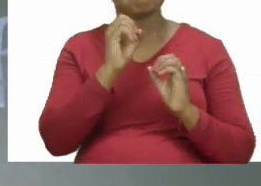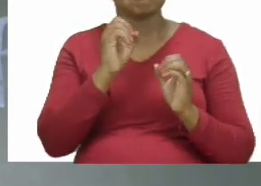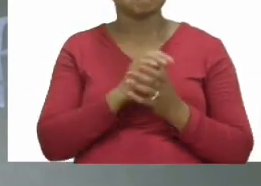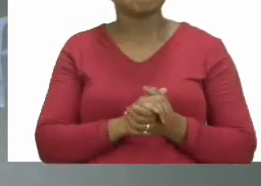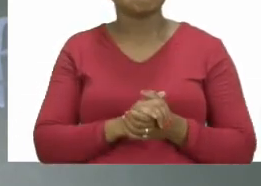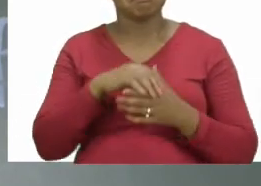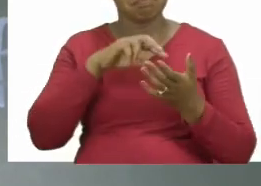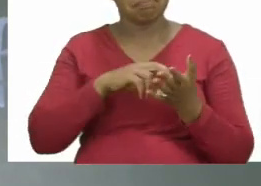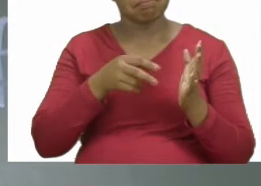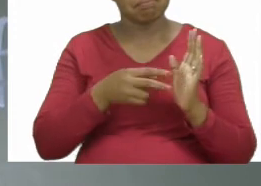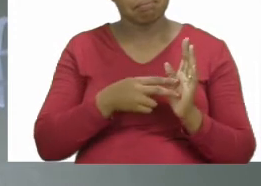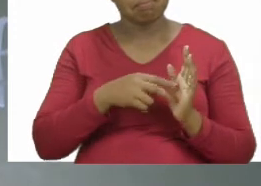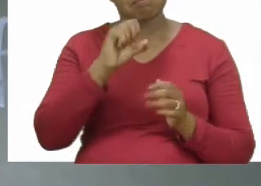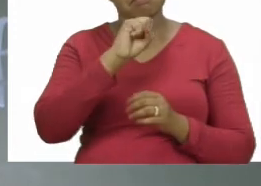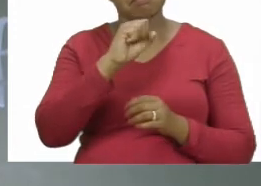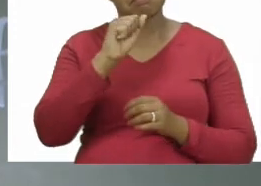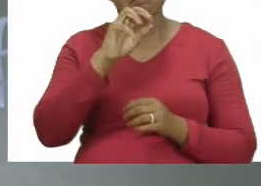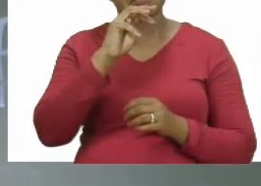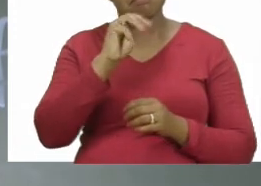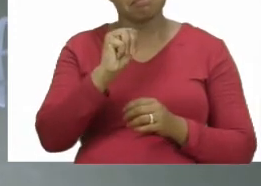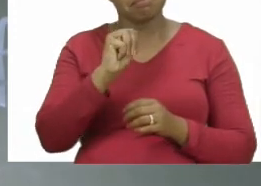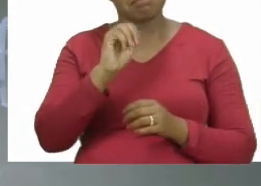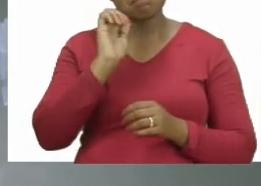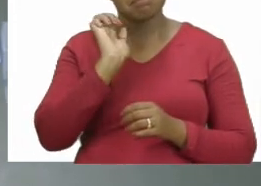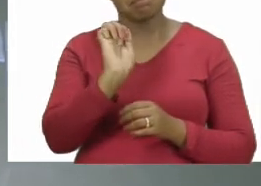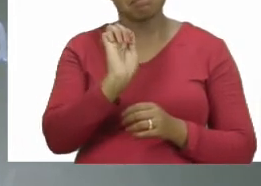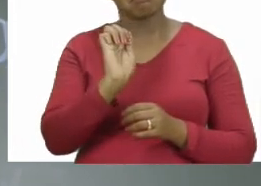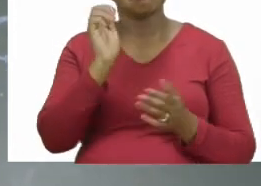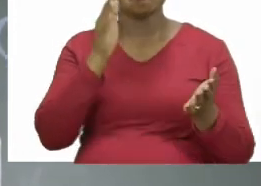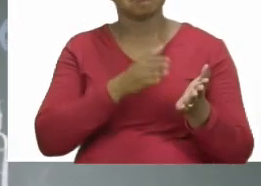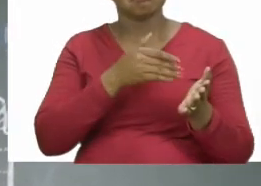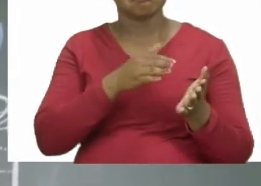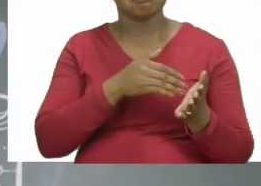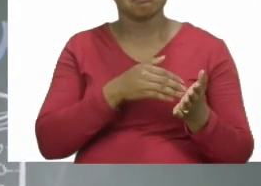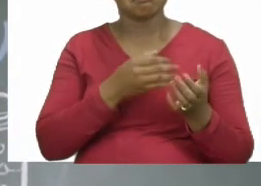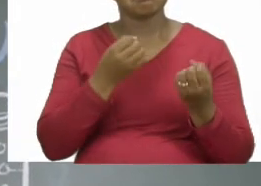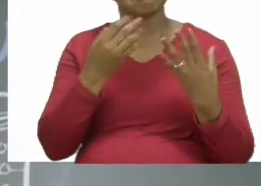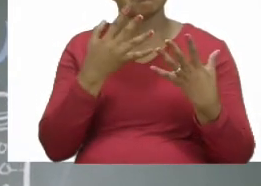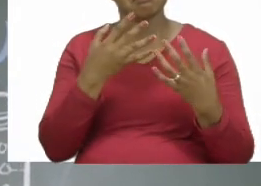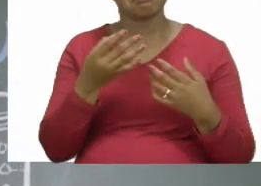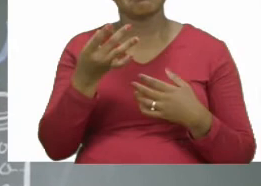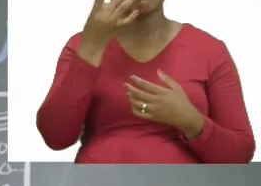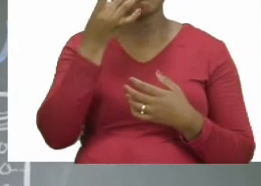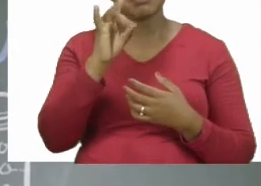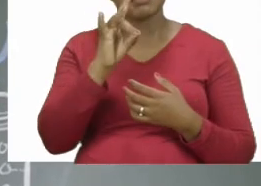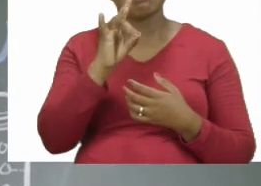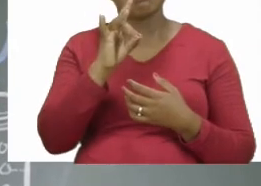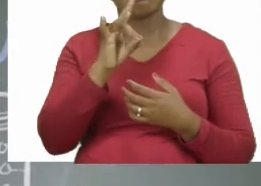get will amount to 8 Namibian dollars. Right,